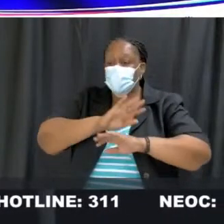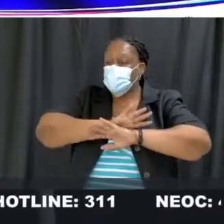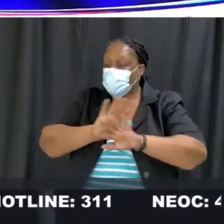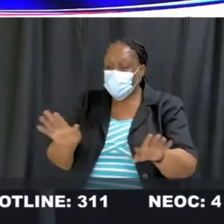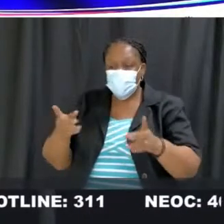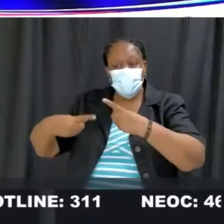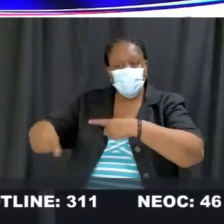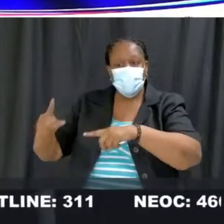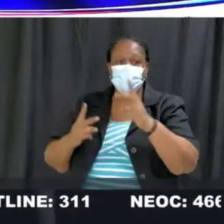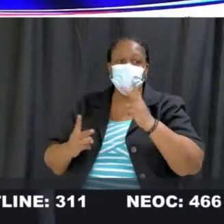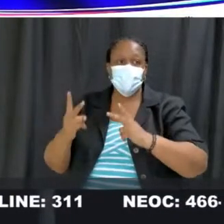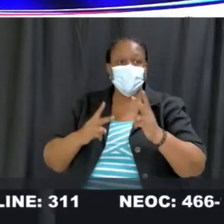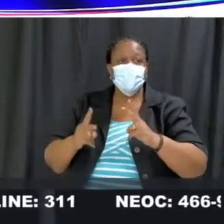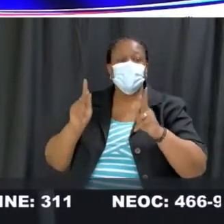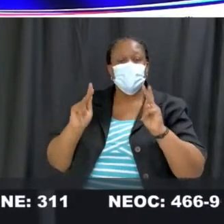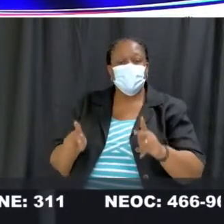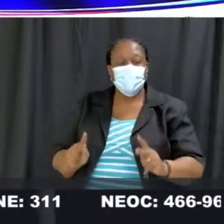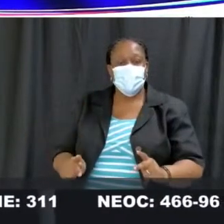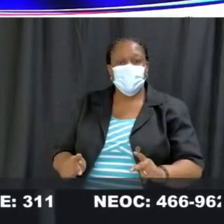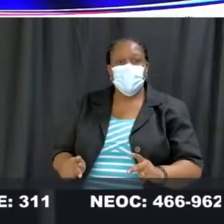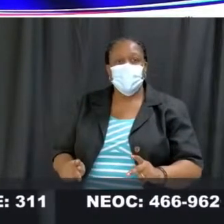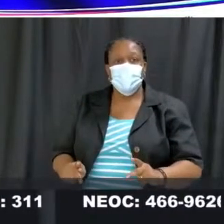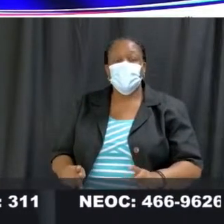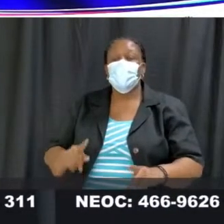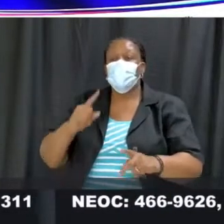others until you are officially cleared